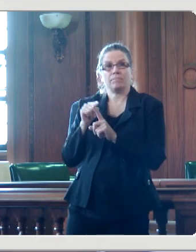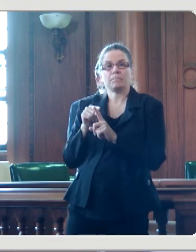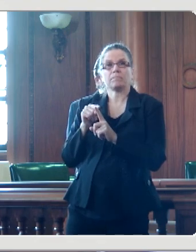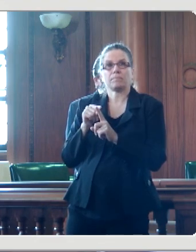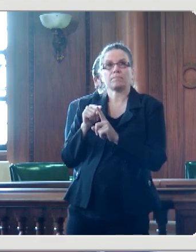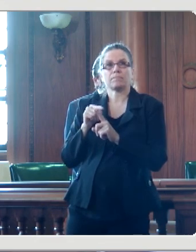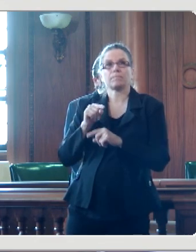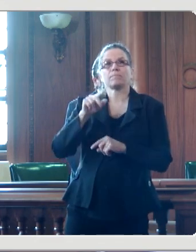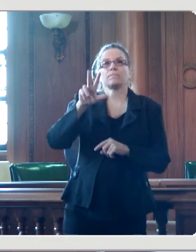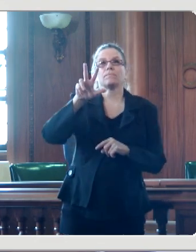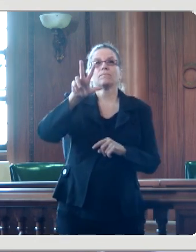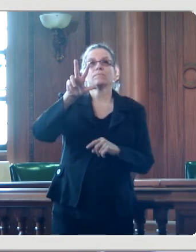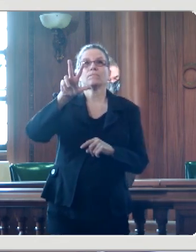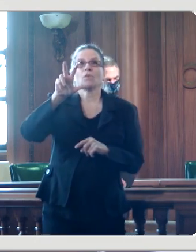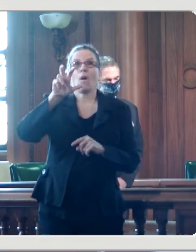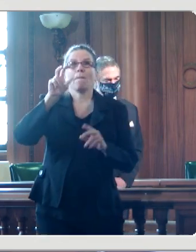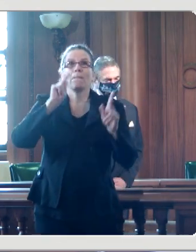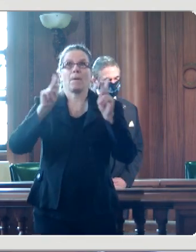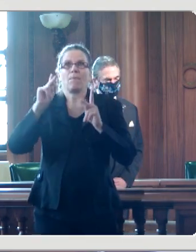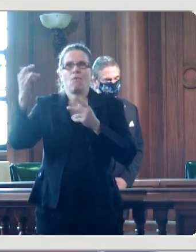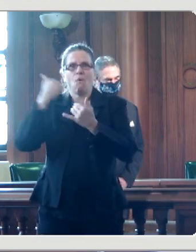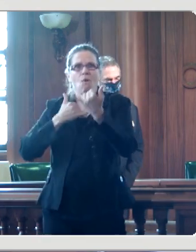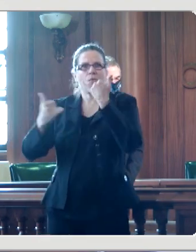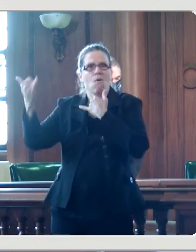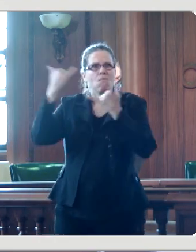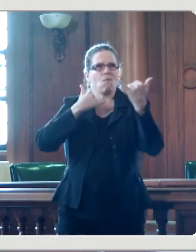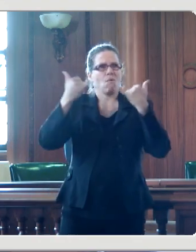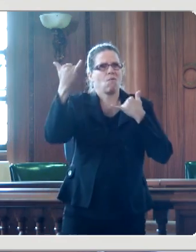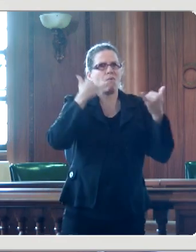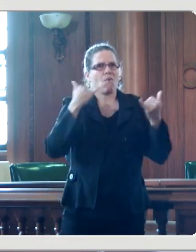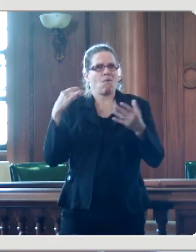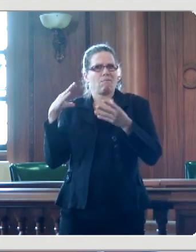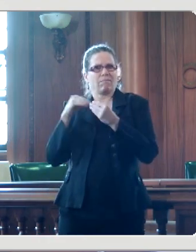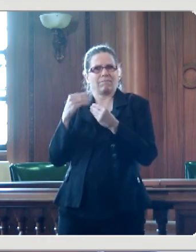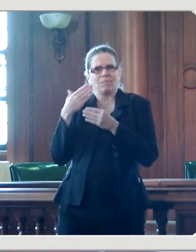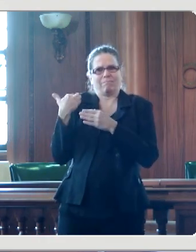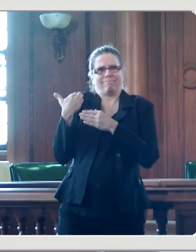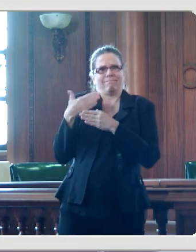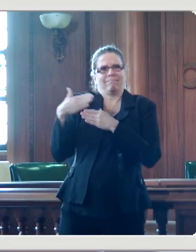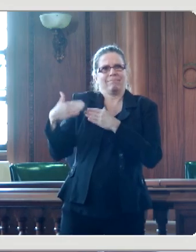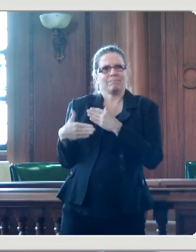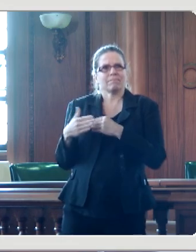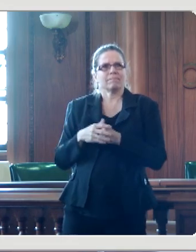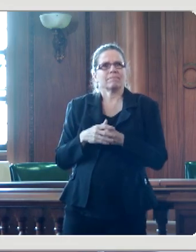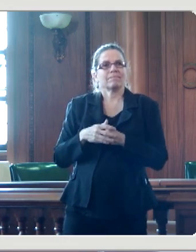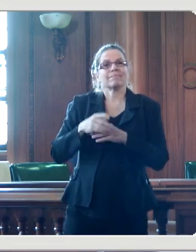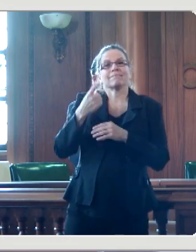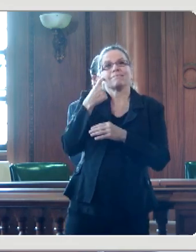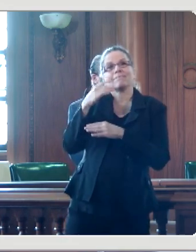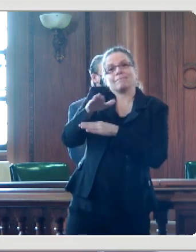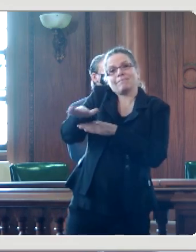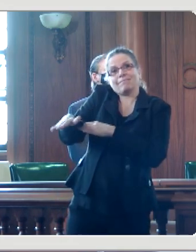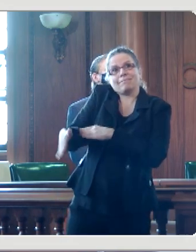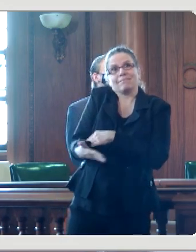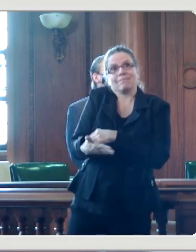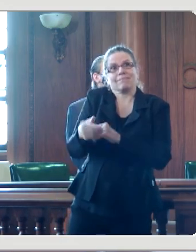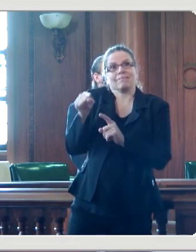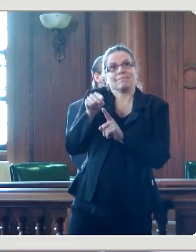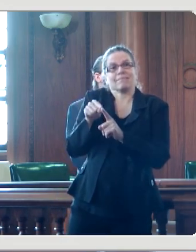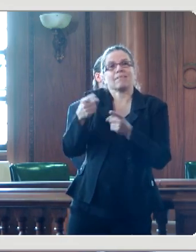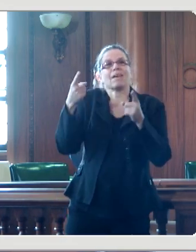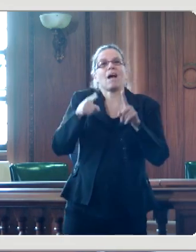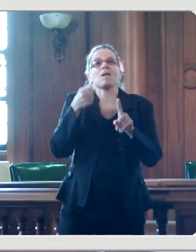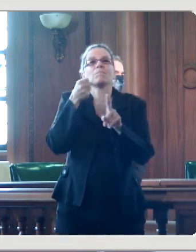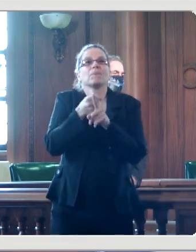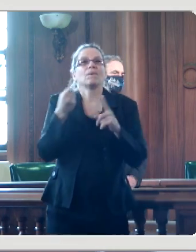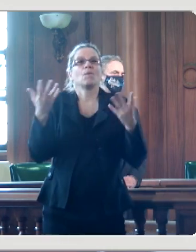calls on the 4 to 12 shift, and more than that on the midnight to 8 shift. The gun battle on Nursery Street resulted